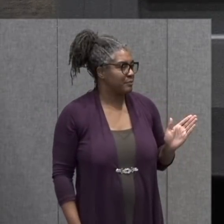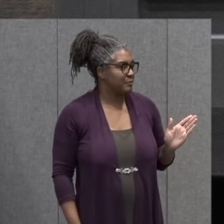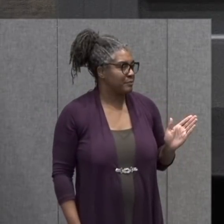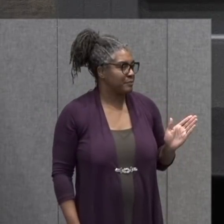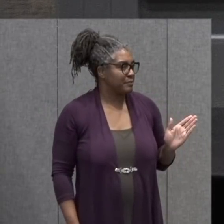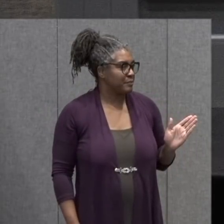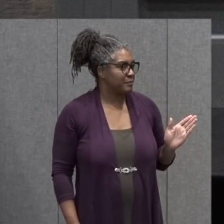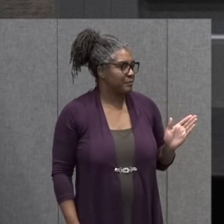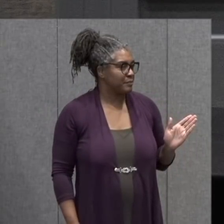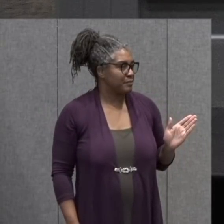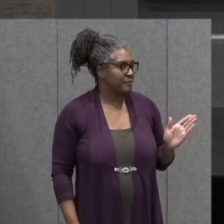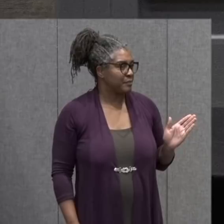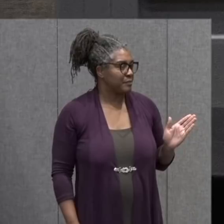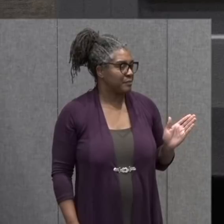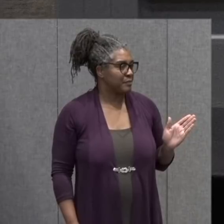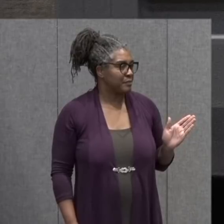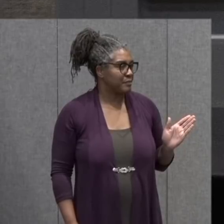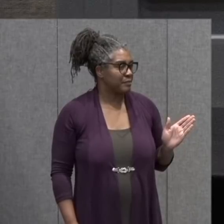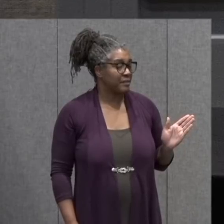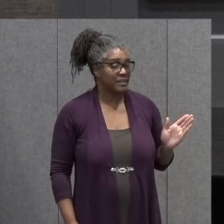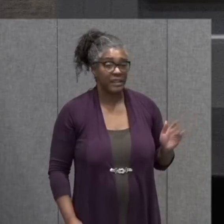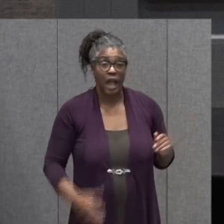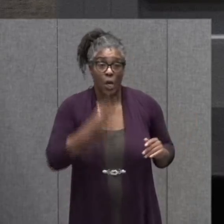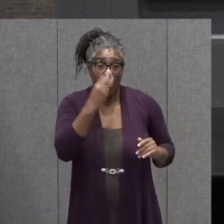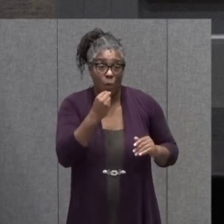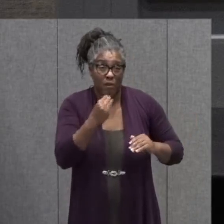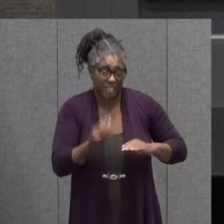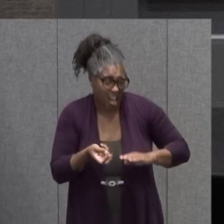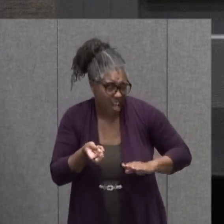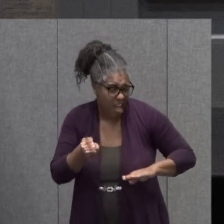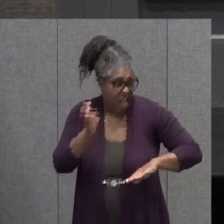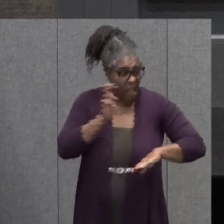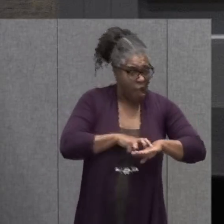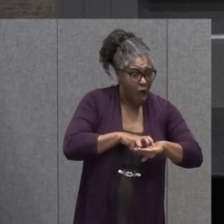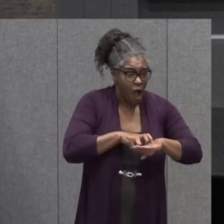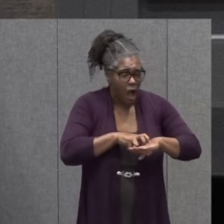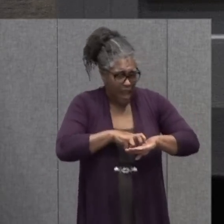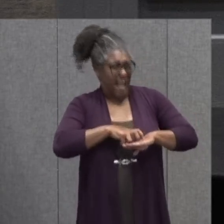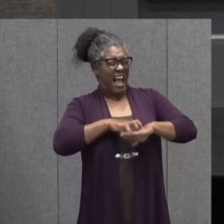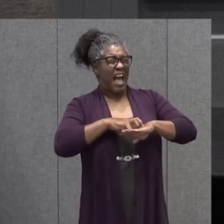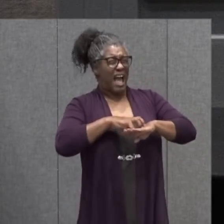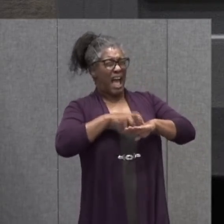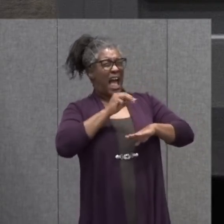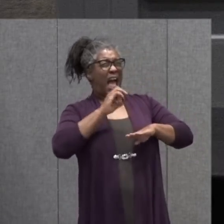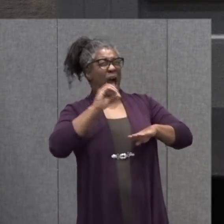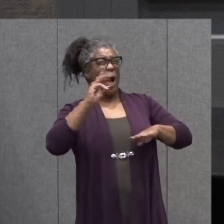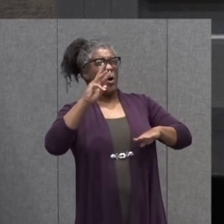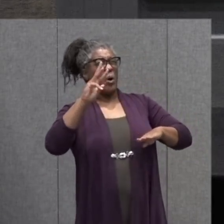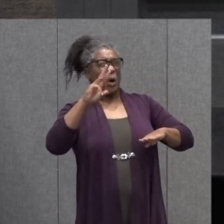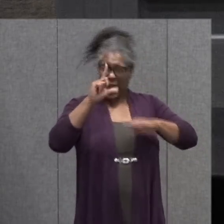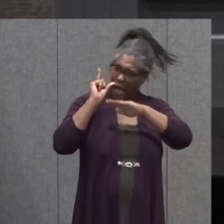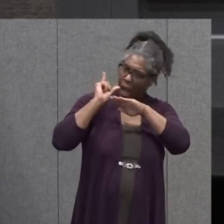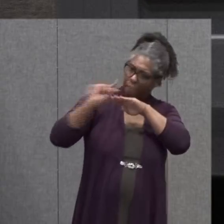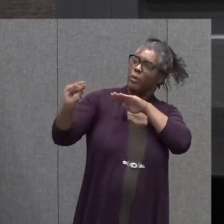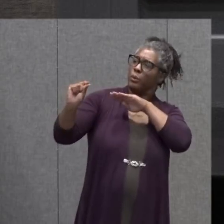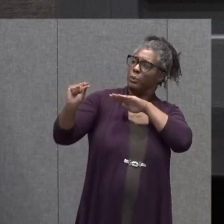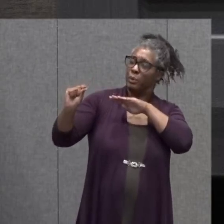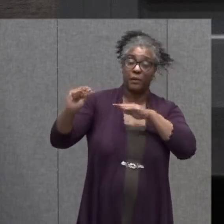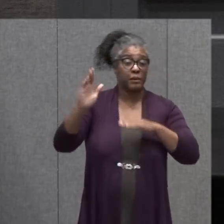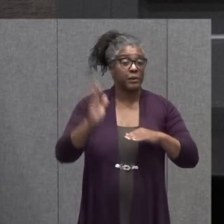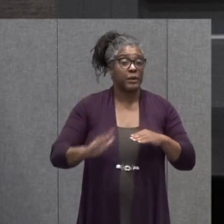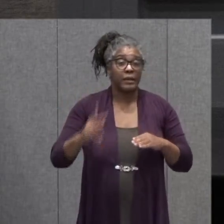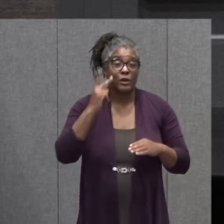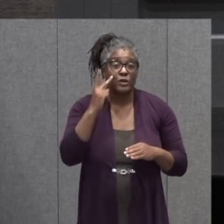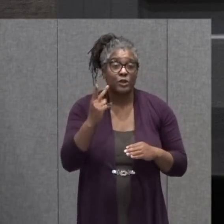So once again, he leaped up with a scream and ran out of the house, never to be seen again. And